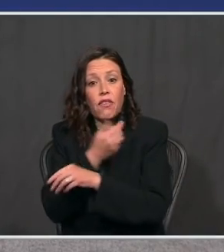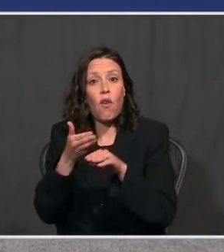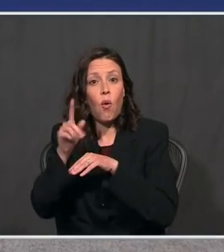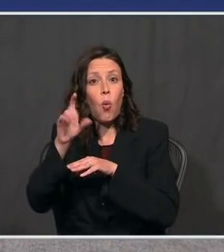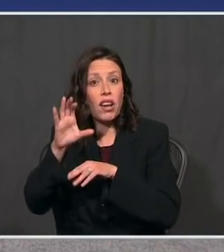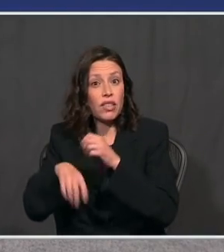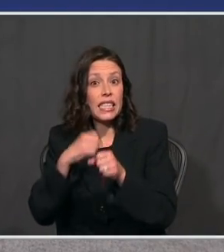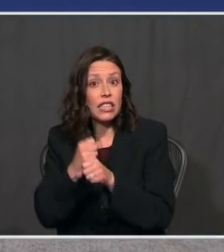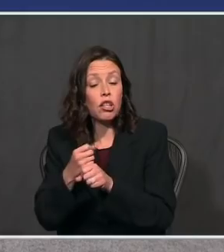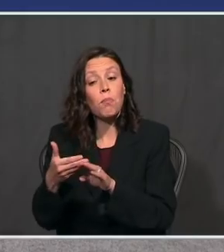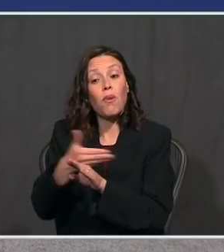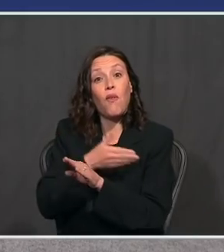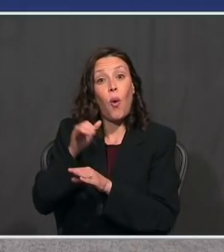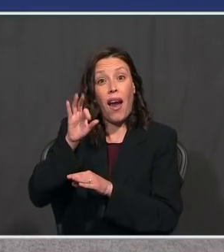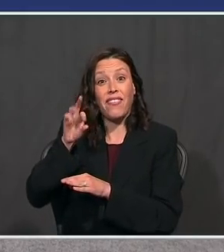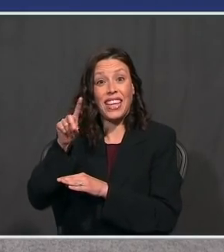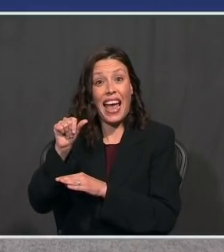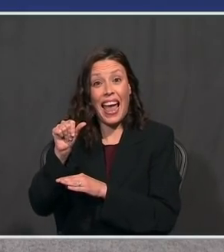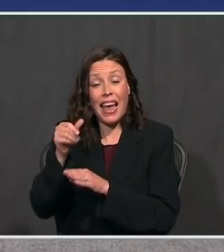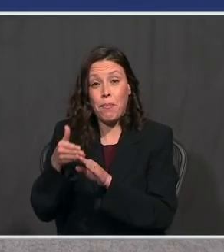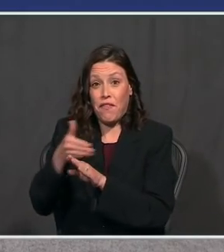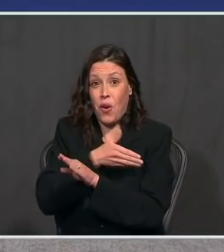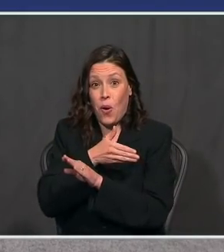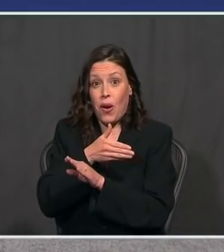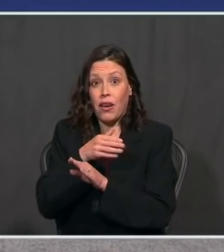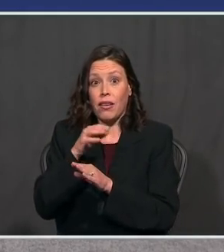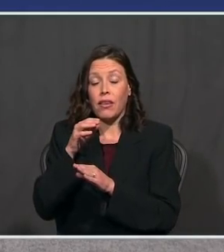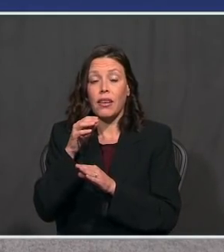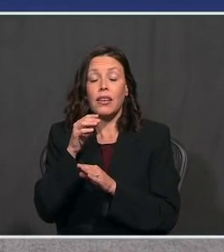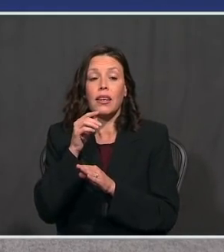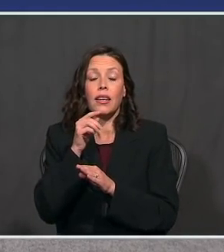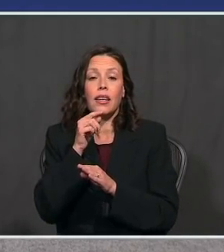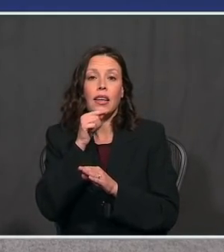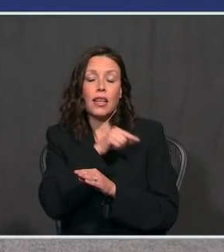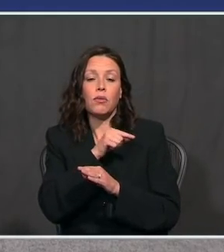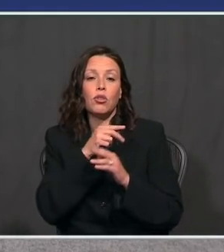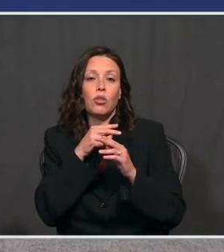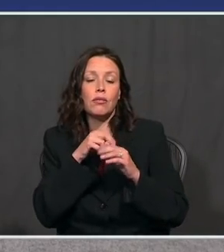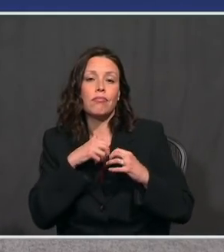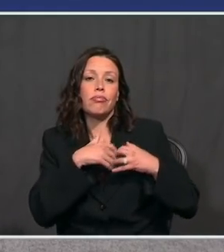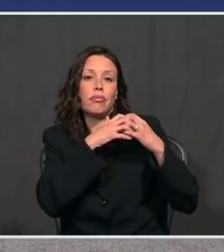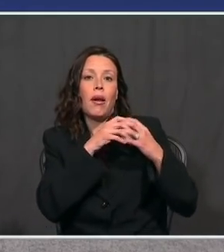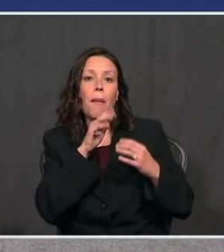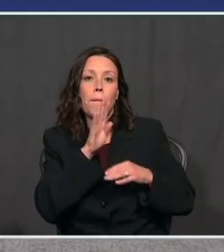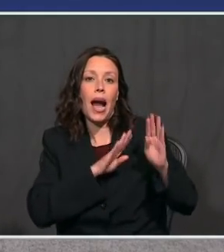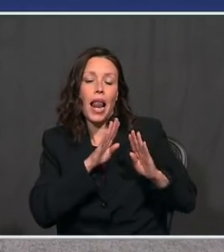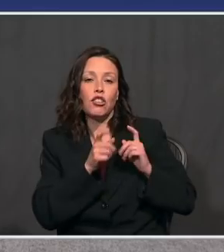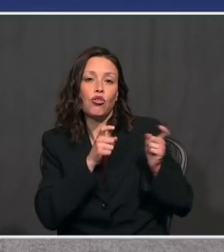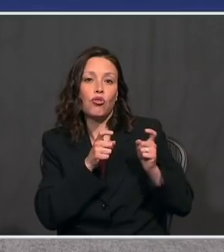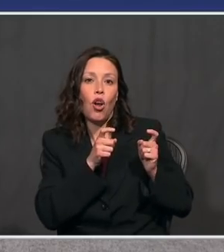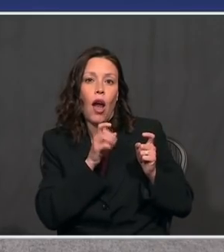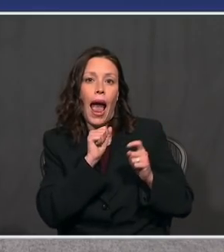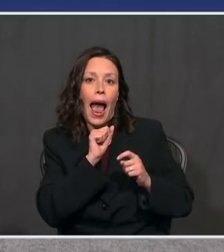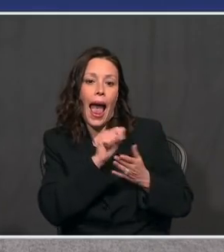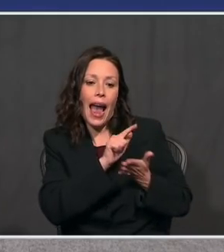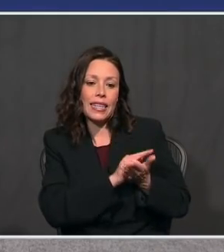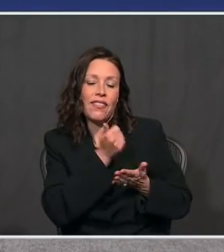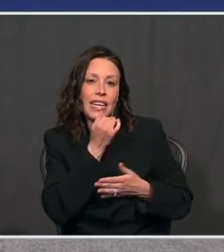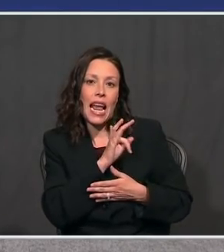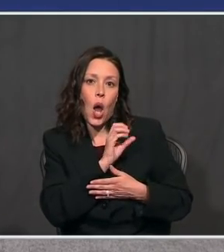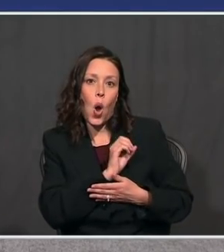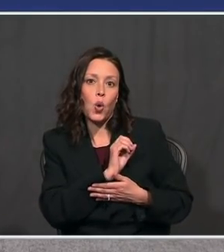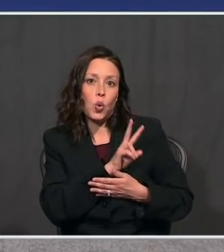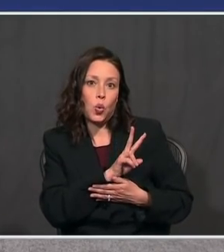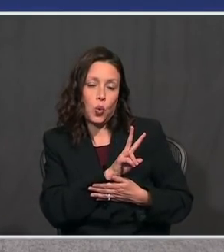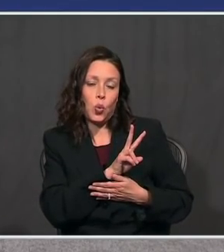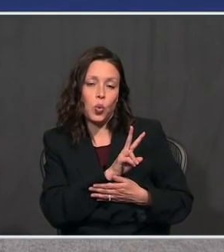for Biologics, the precursor, actually predated the Food and Drug Administration. It was established by the Biologics Control Act of 1902, for